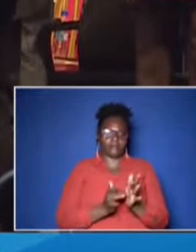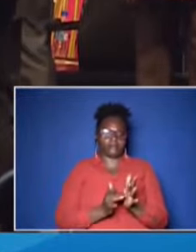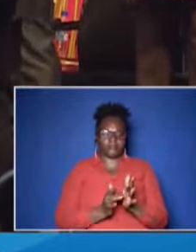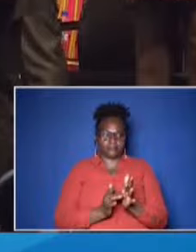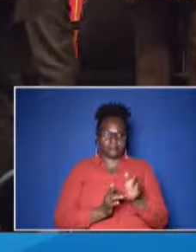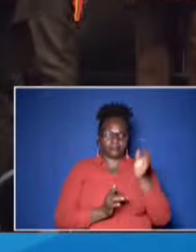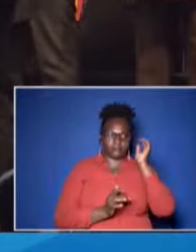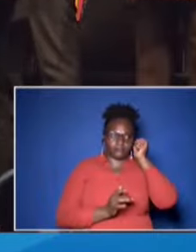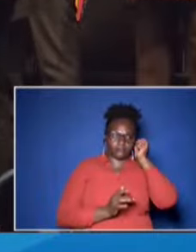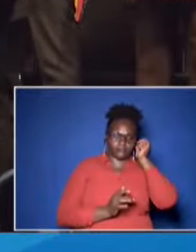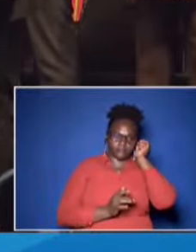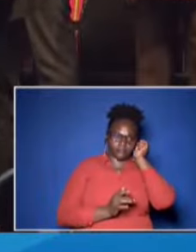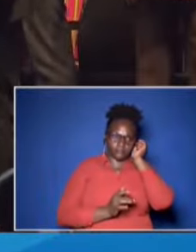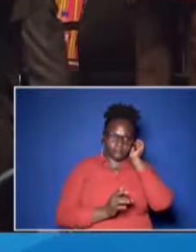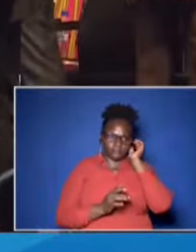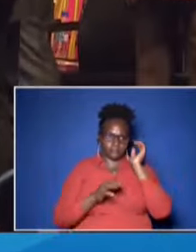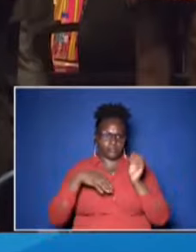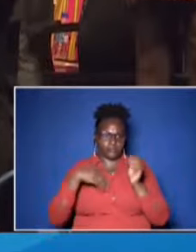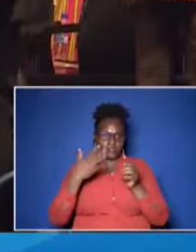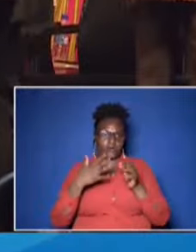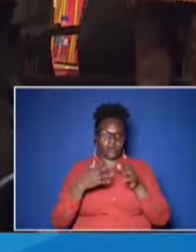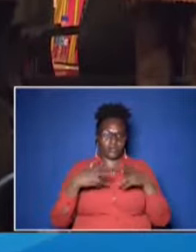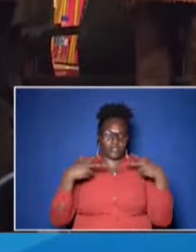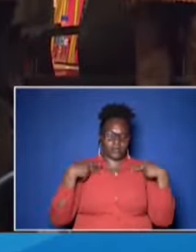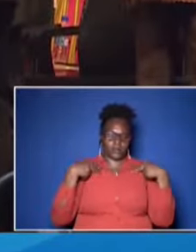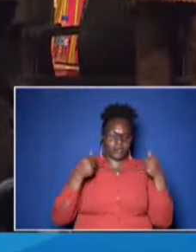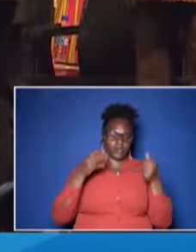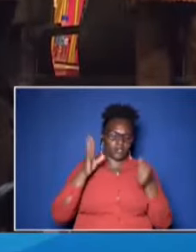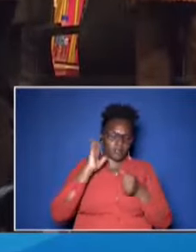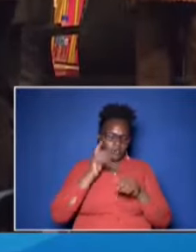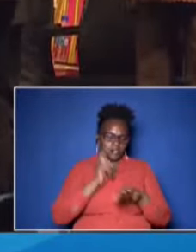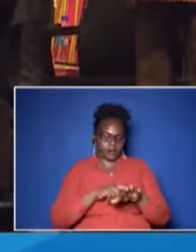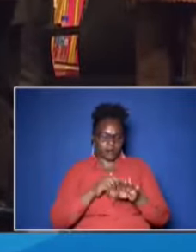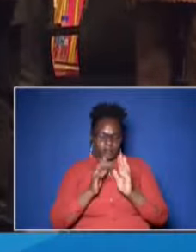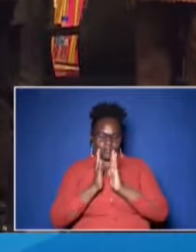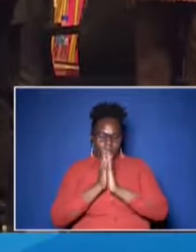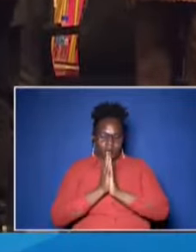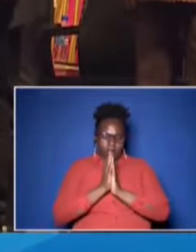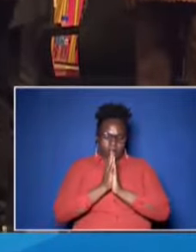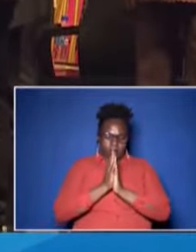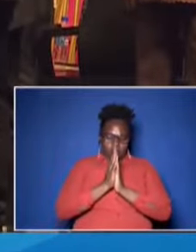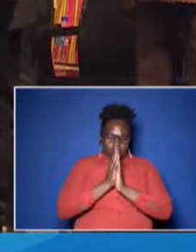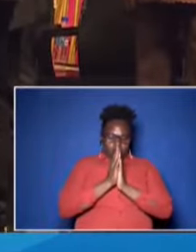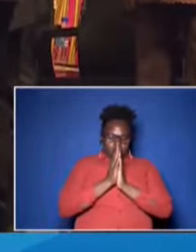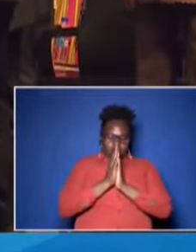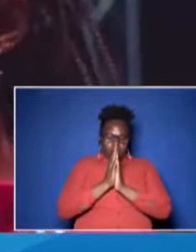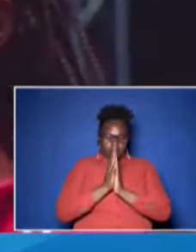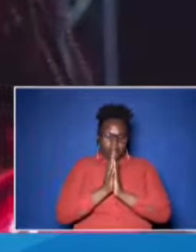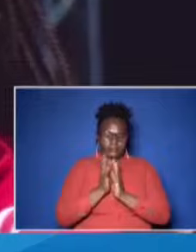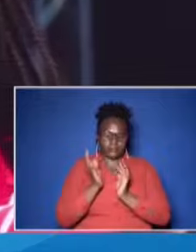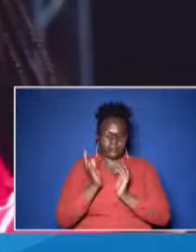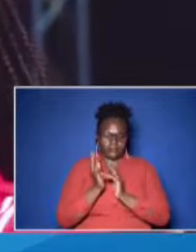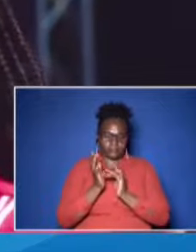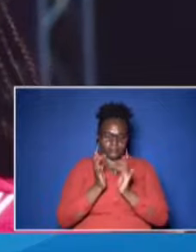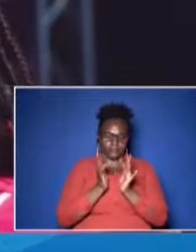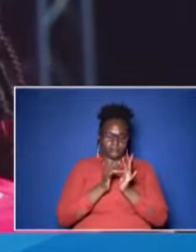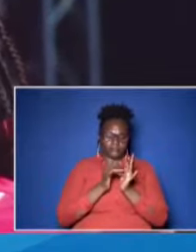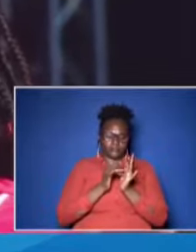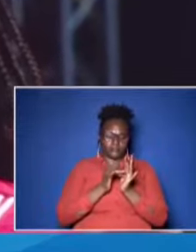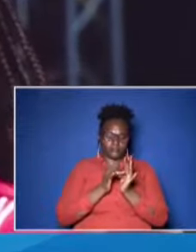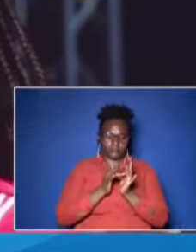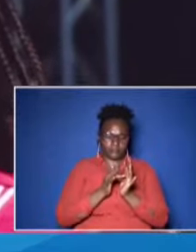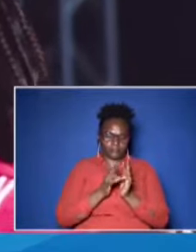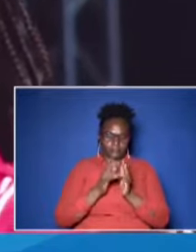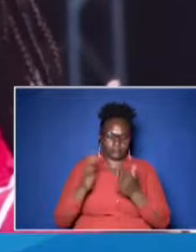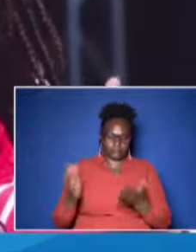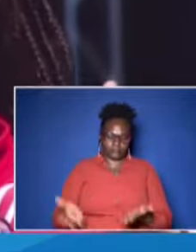Jesus you always hear us when we call Jesus